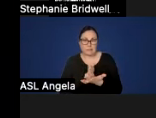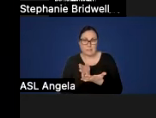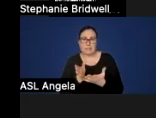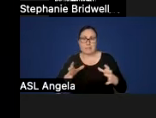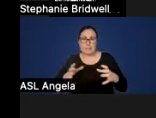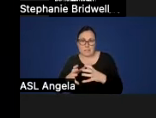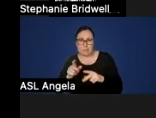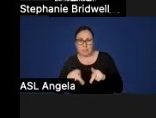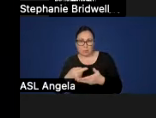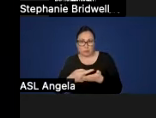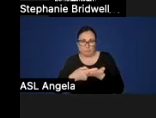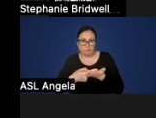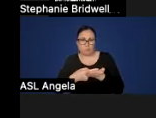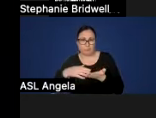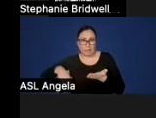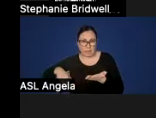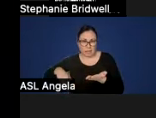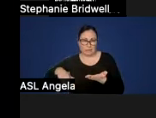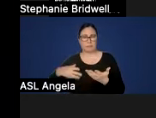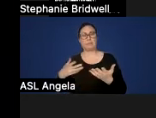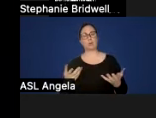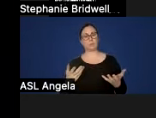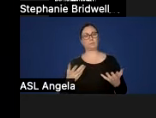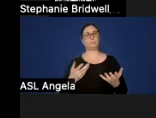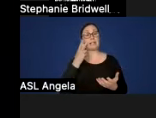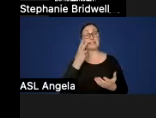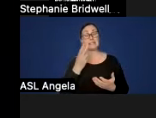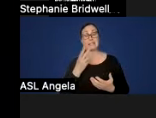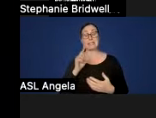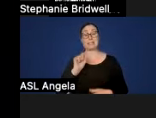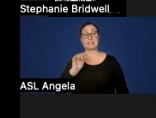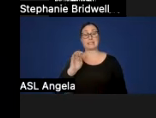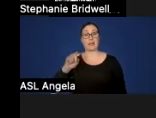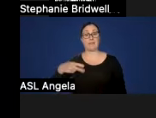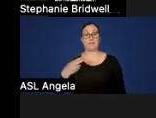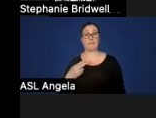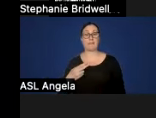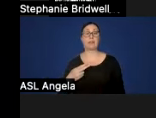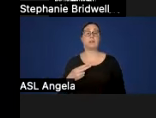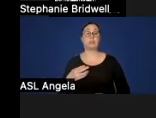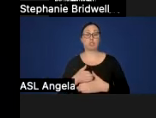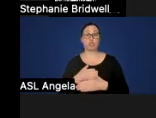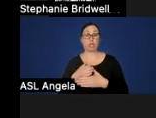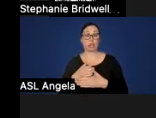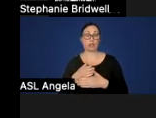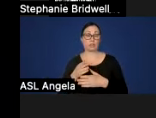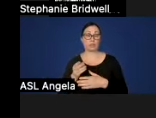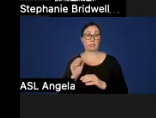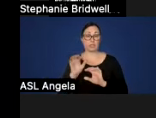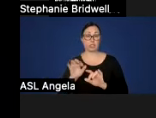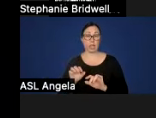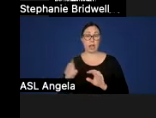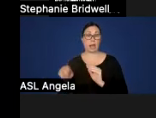have some conversations. I did see that Steph shared in the chat some resources. There are so many resources out there about